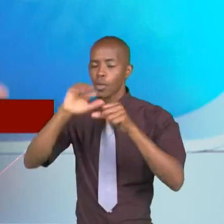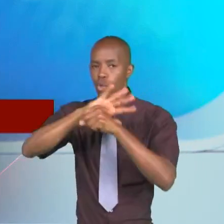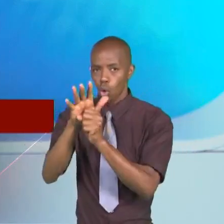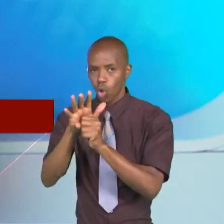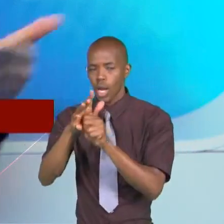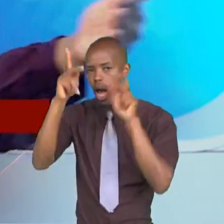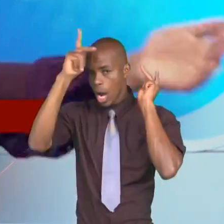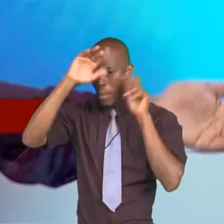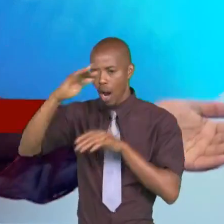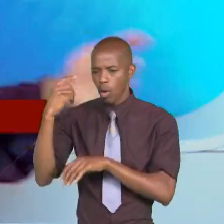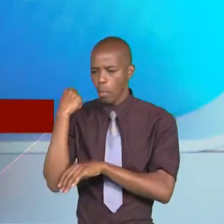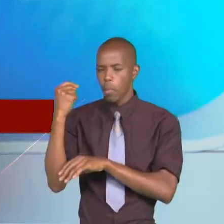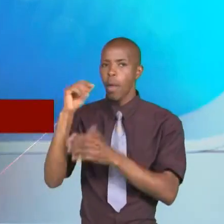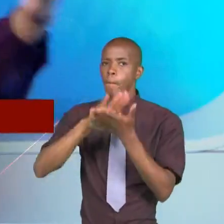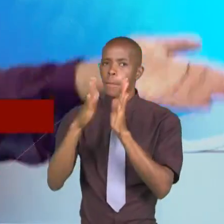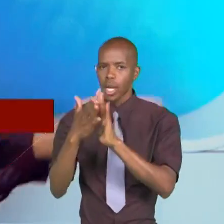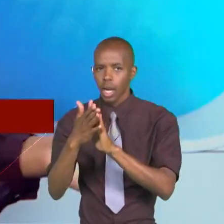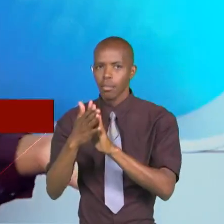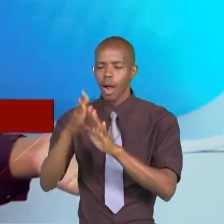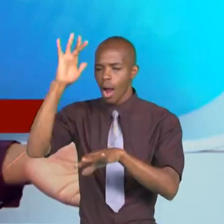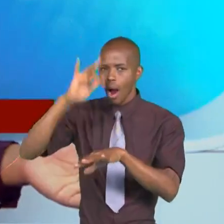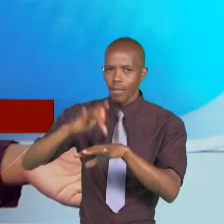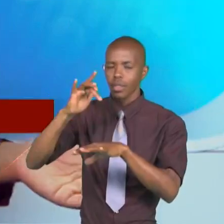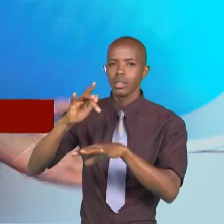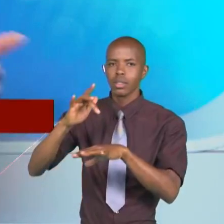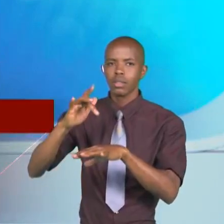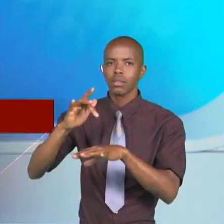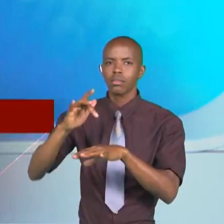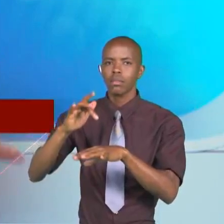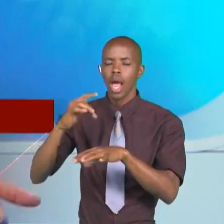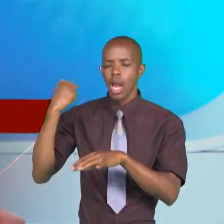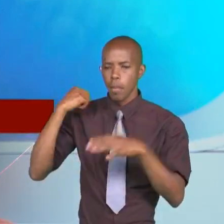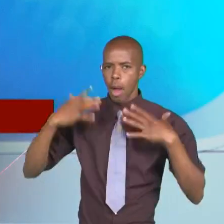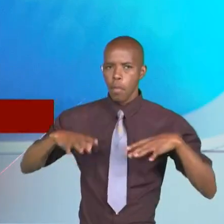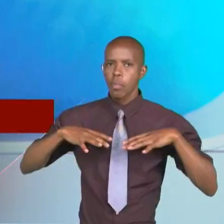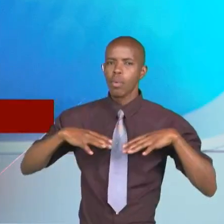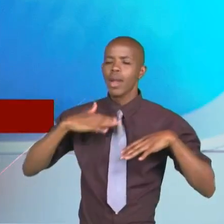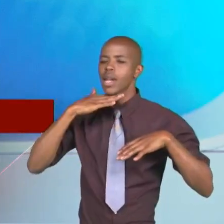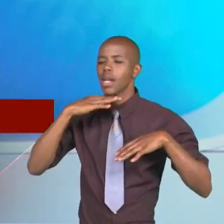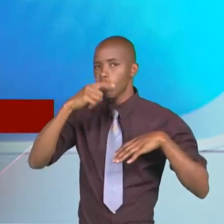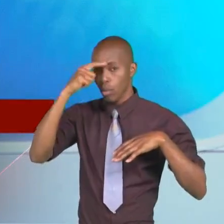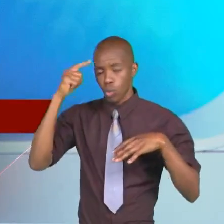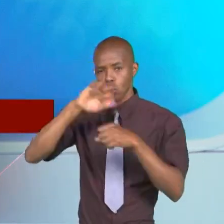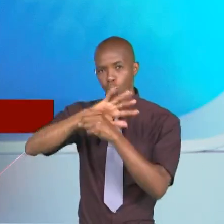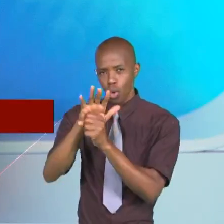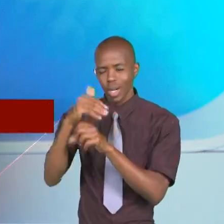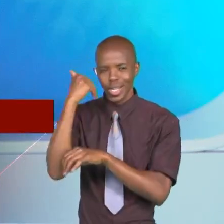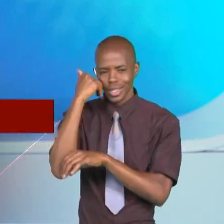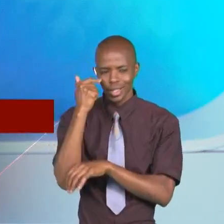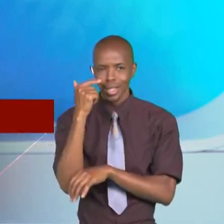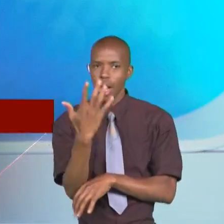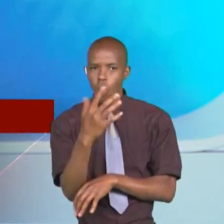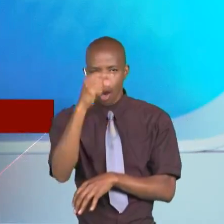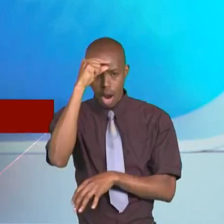how Kakamega County recently became affected by COVID-19 in terms of the number of people they were losing due to COVID-19. And you look at how